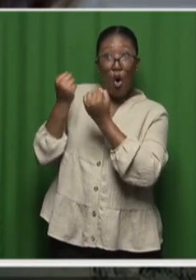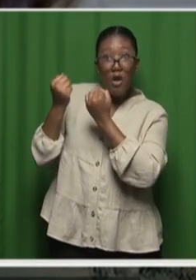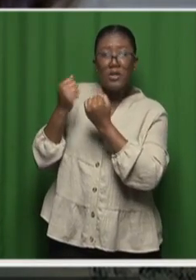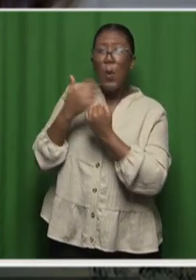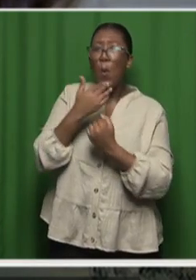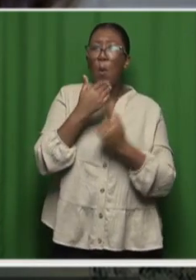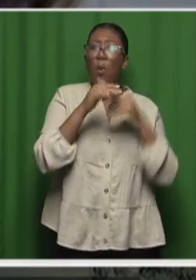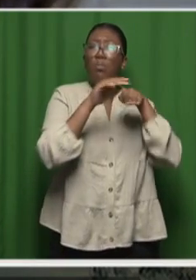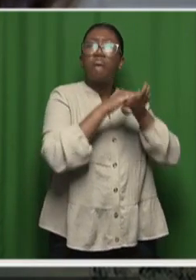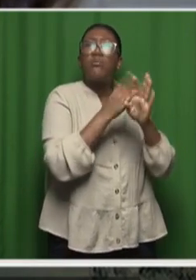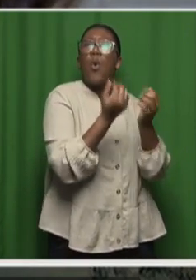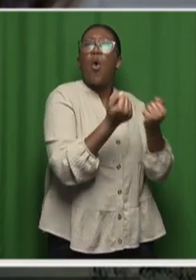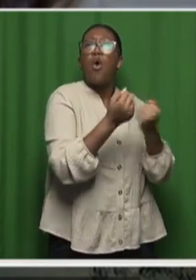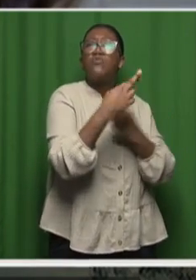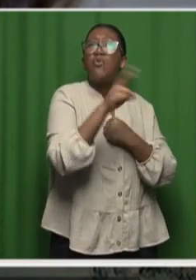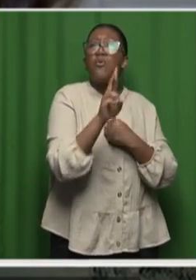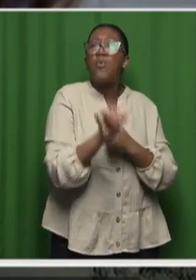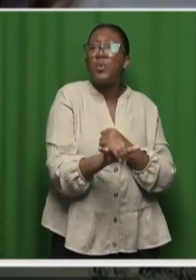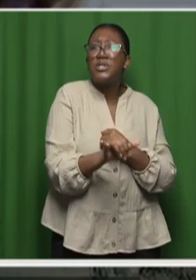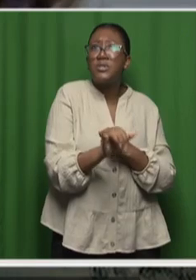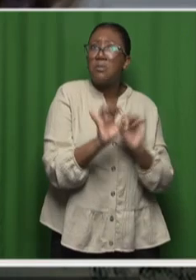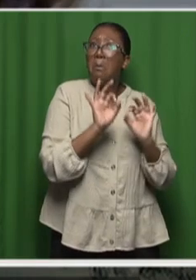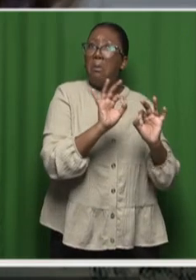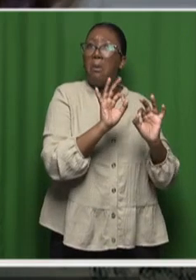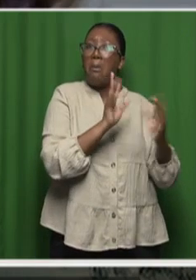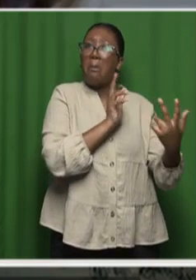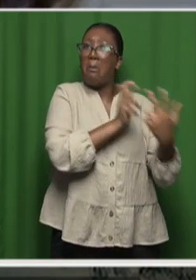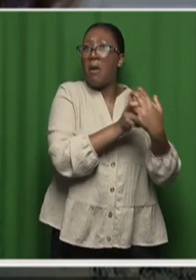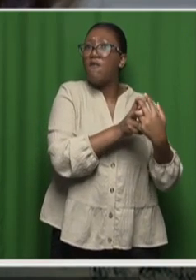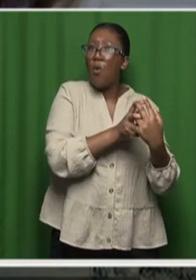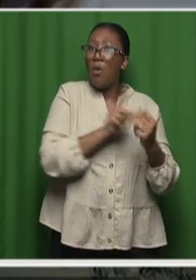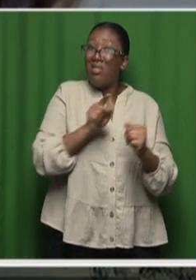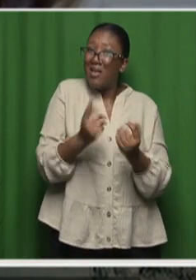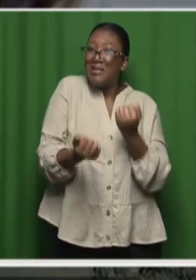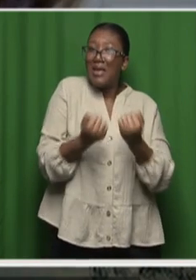not, which court is the appropriate one for a case like this?